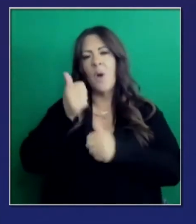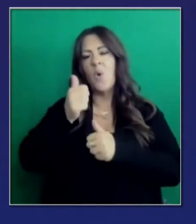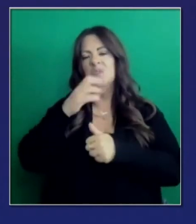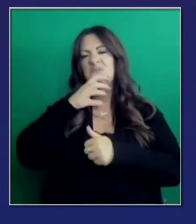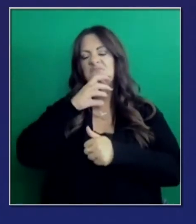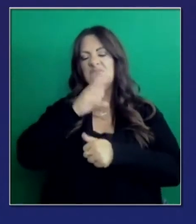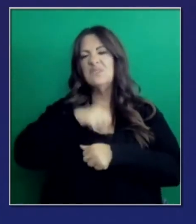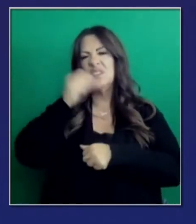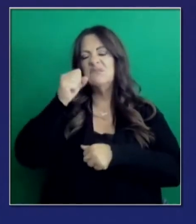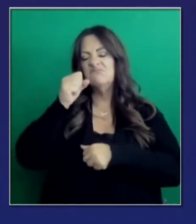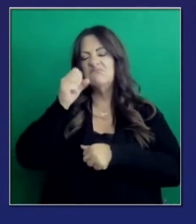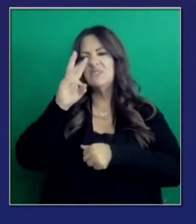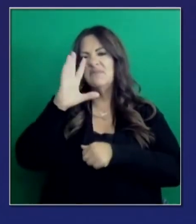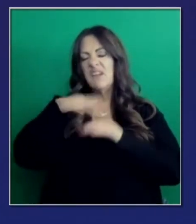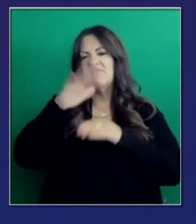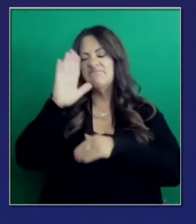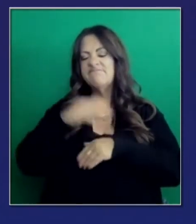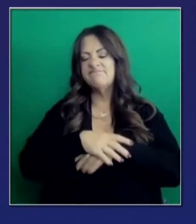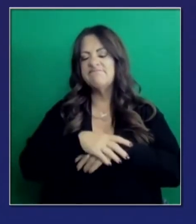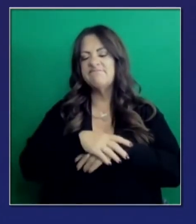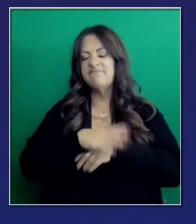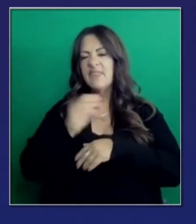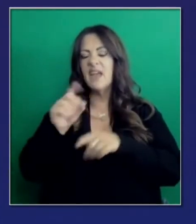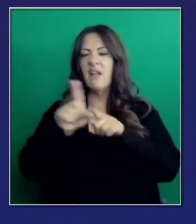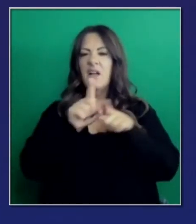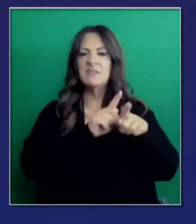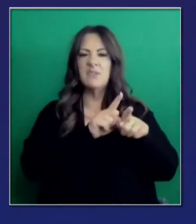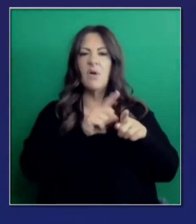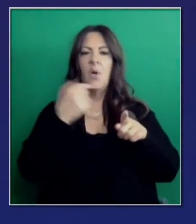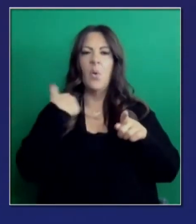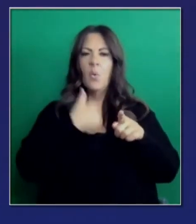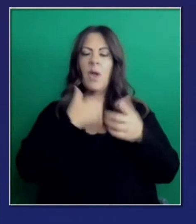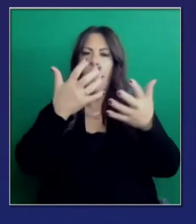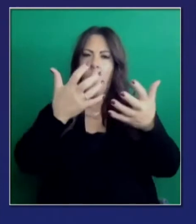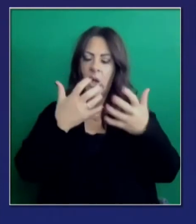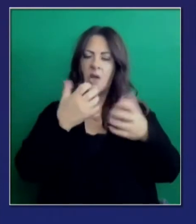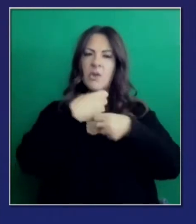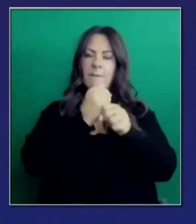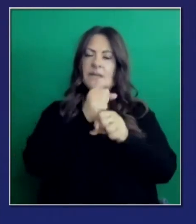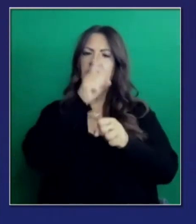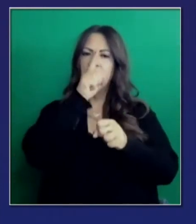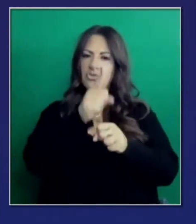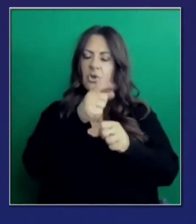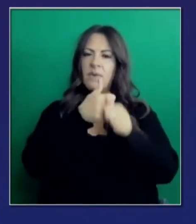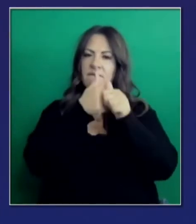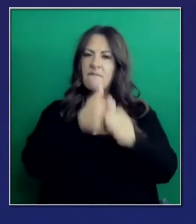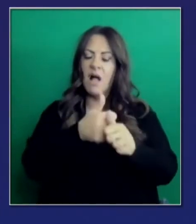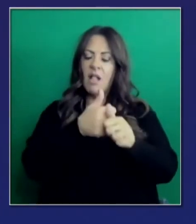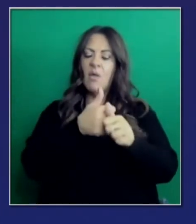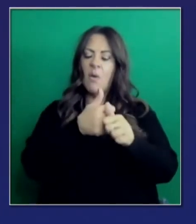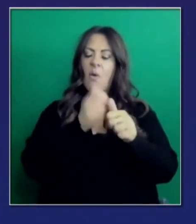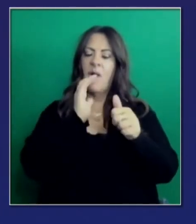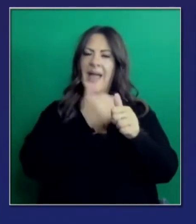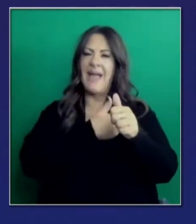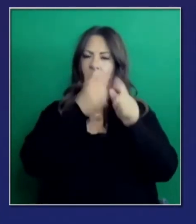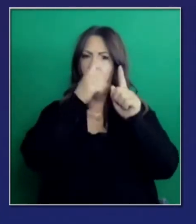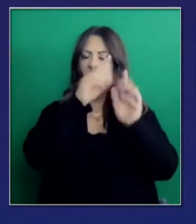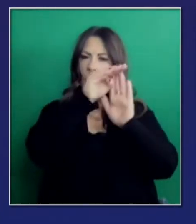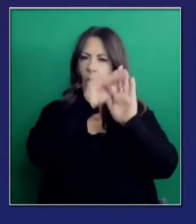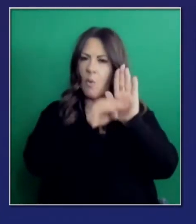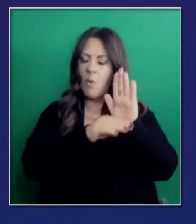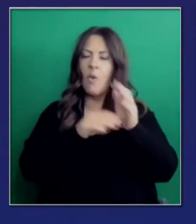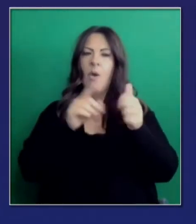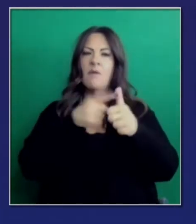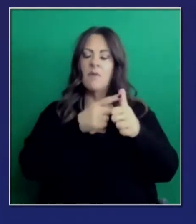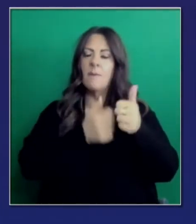want to work through that cohort, our original tiered strategy consistent with the CDC, and continue to do what we can